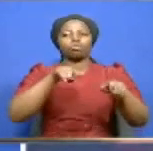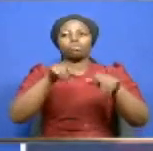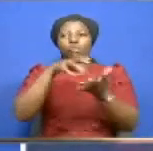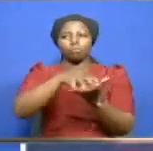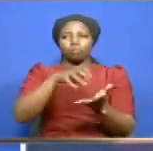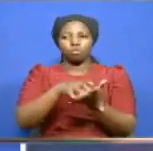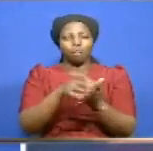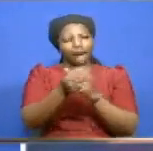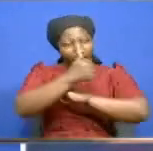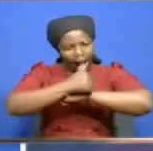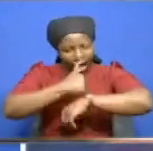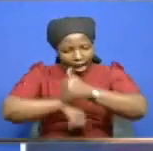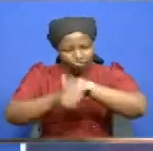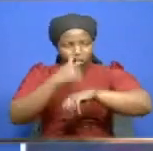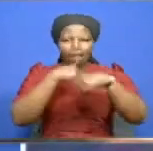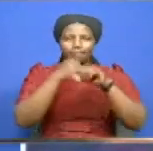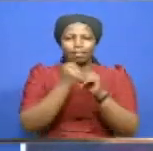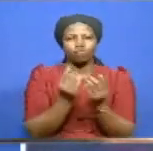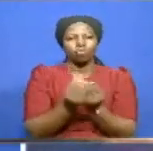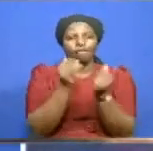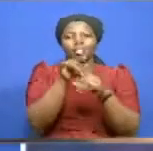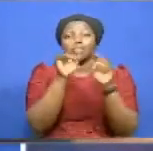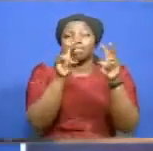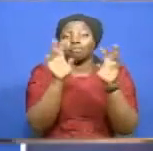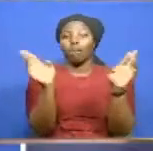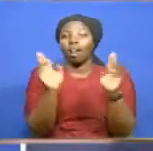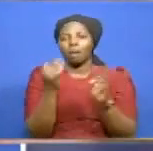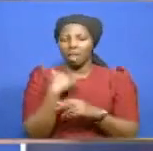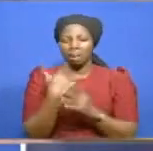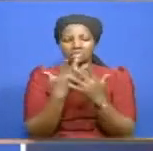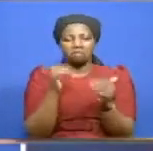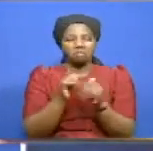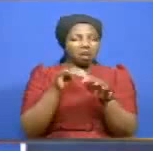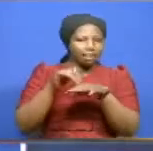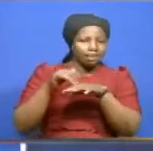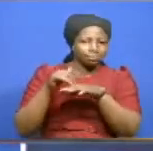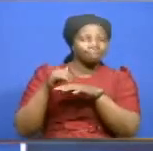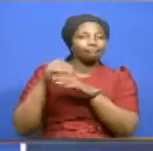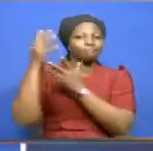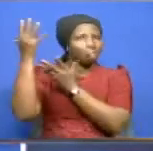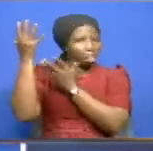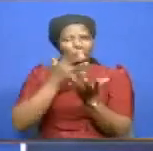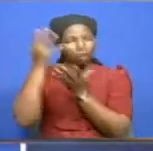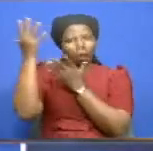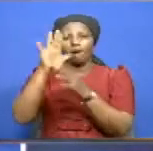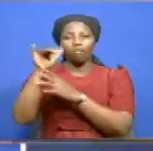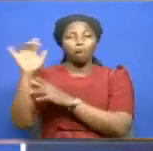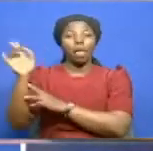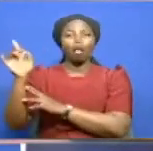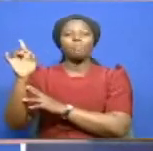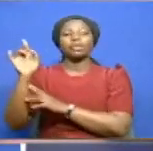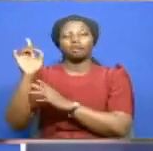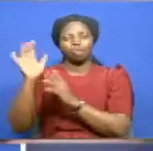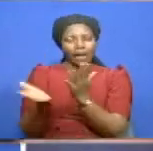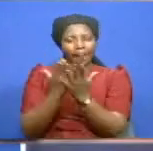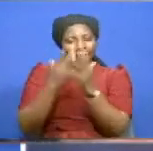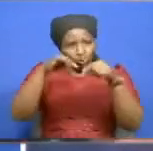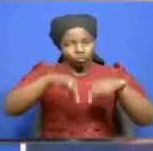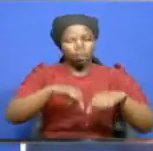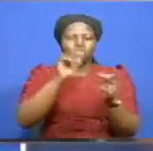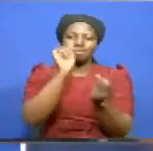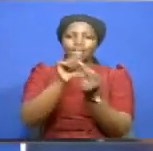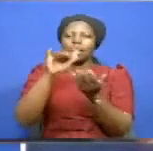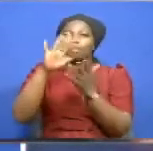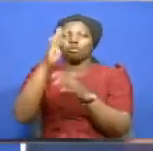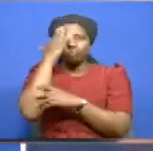haya mambo. Tayari kuna vifaa ambavyo vimetumano Nairobi na zinafika hii leo, ambapo tutafanya testing zaidi kujua